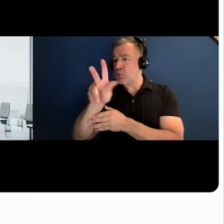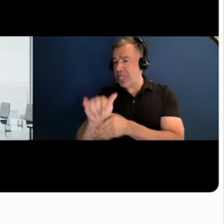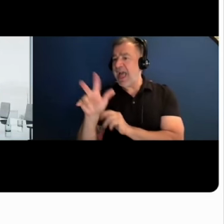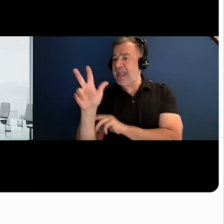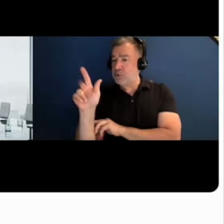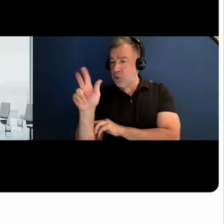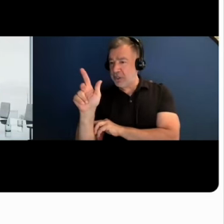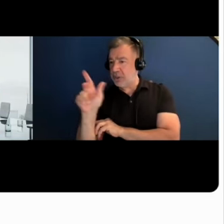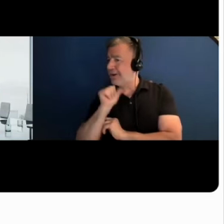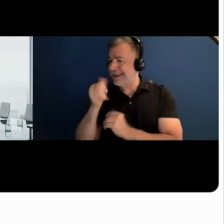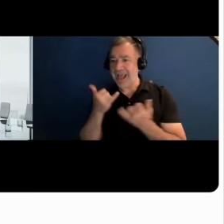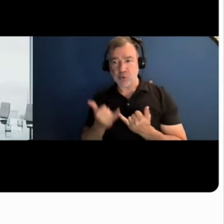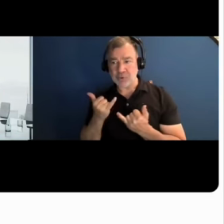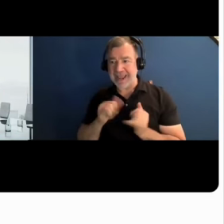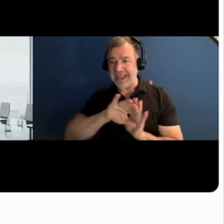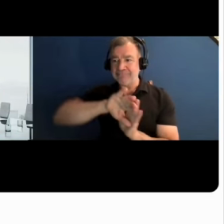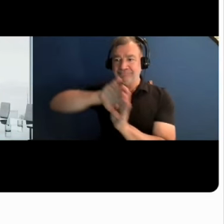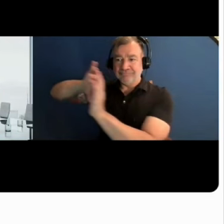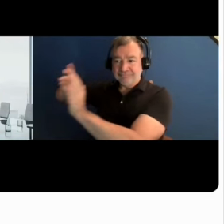Next slide.